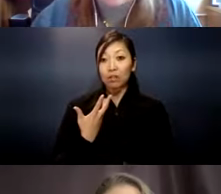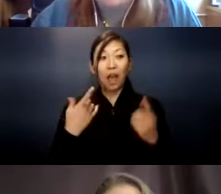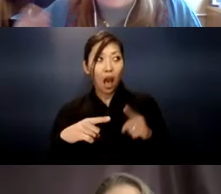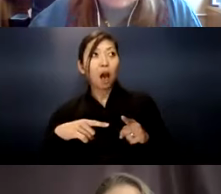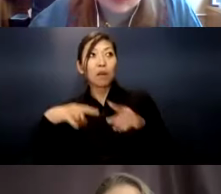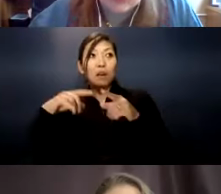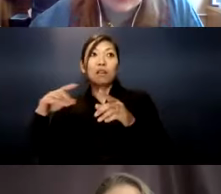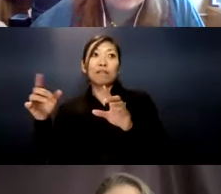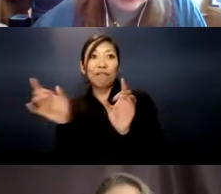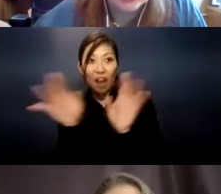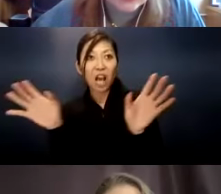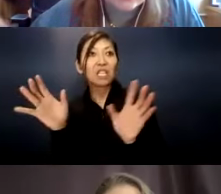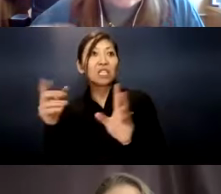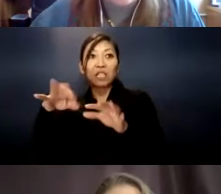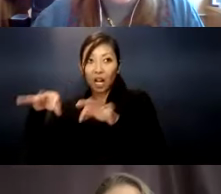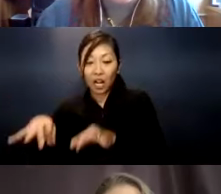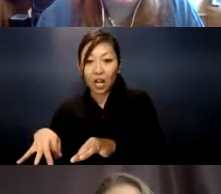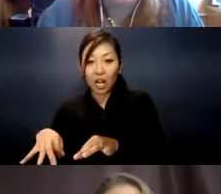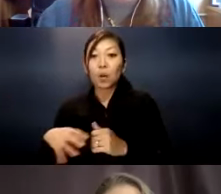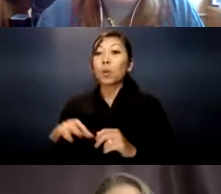youth workers and teachers especially,